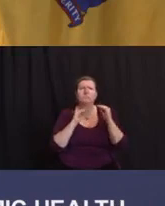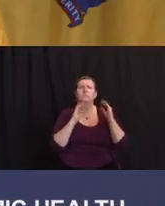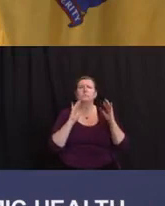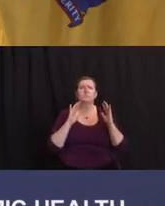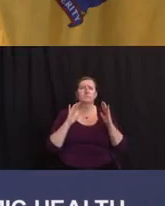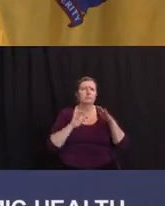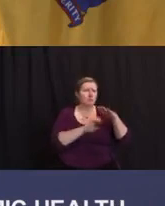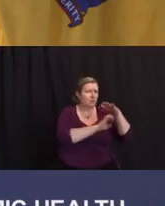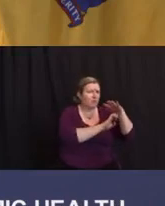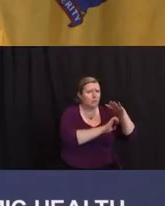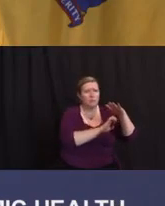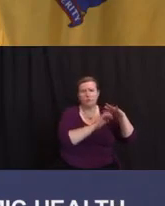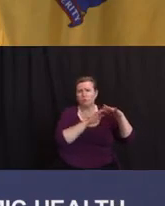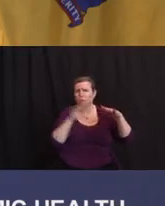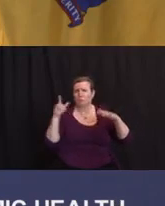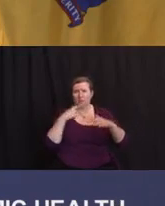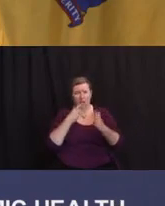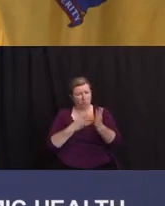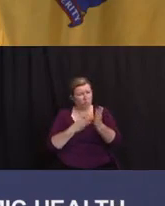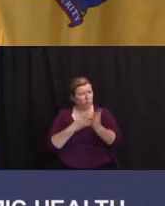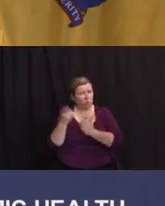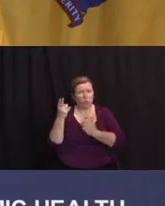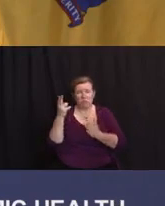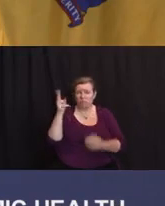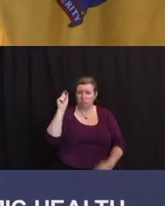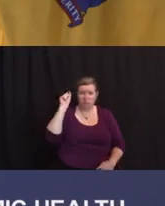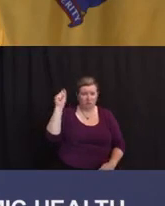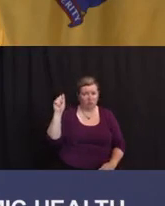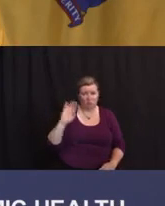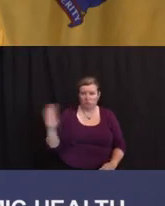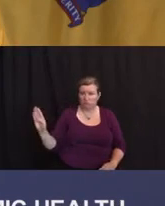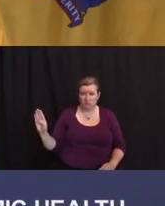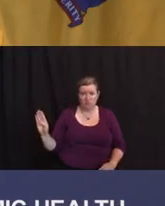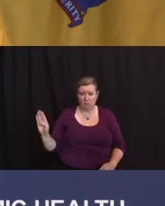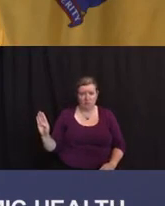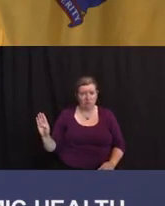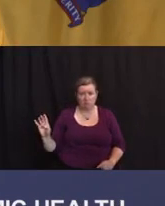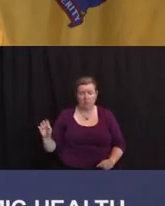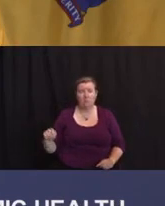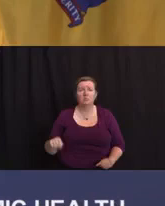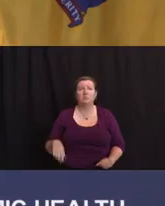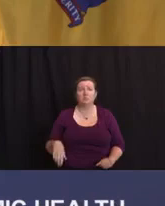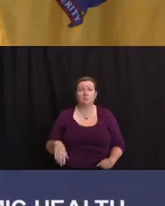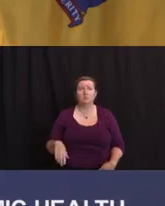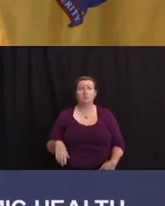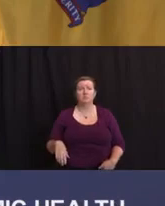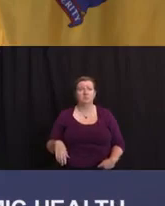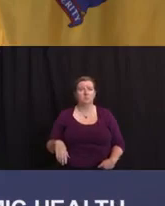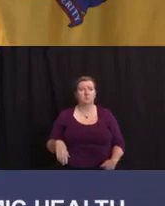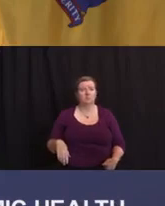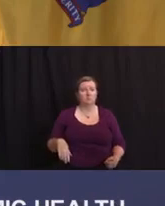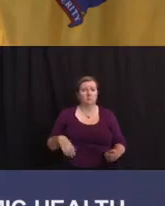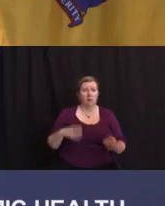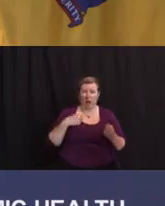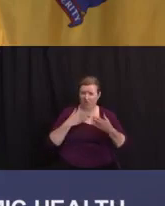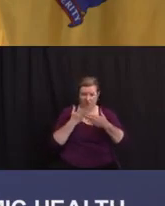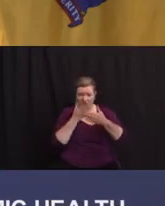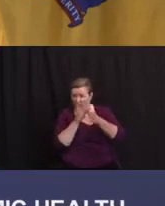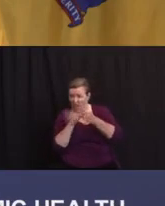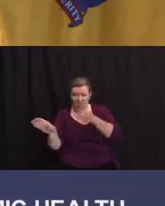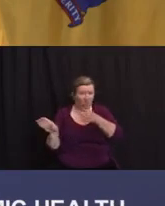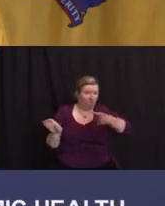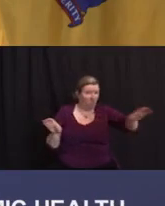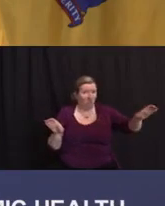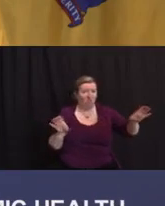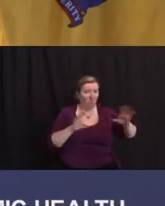nothing but the truth about that community. The last thing we need is division. The last thing we need is